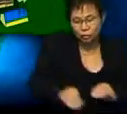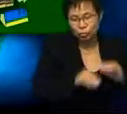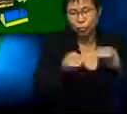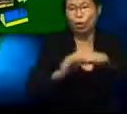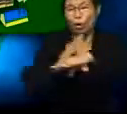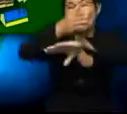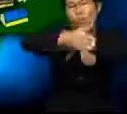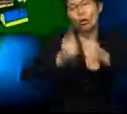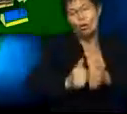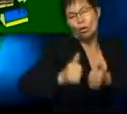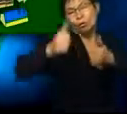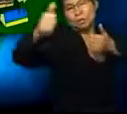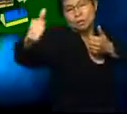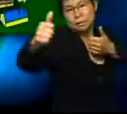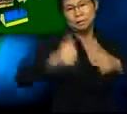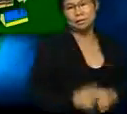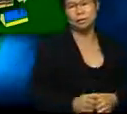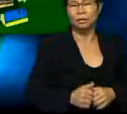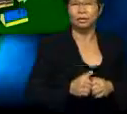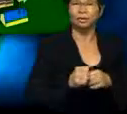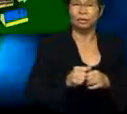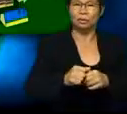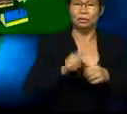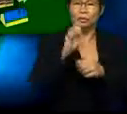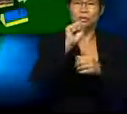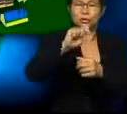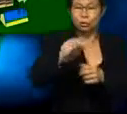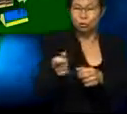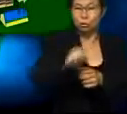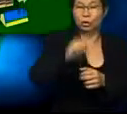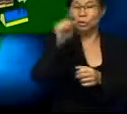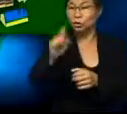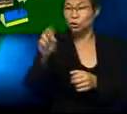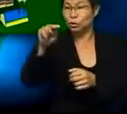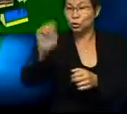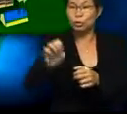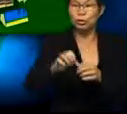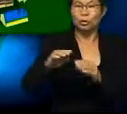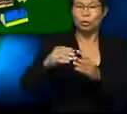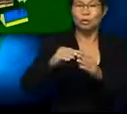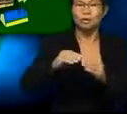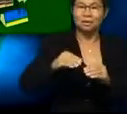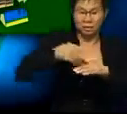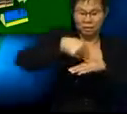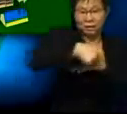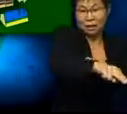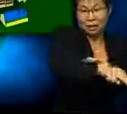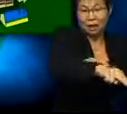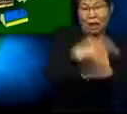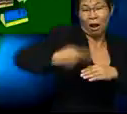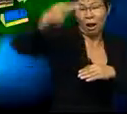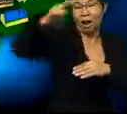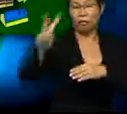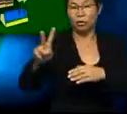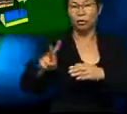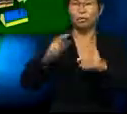over long distances. The switch zone will channel this high voltage supply through the national